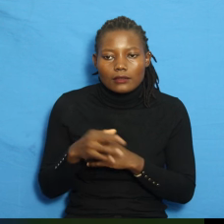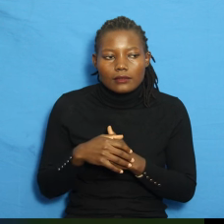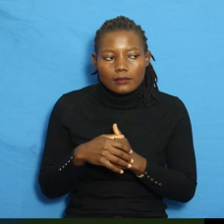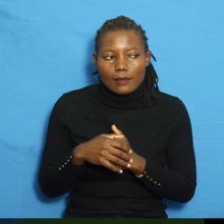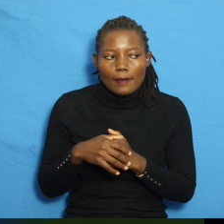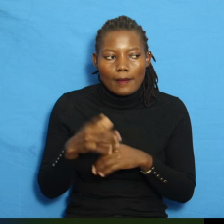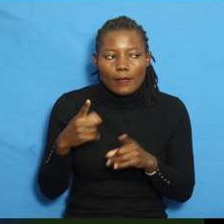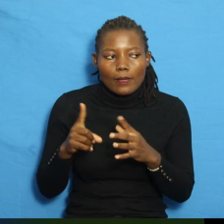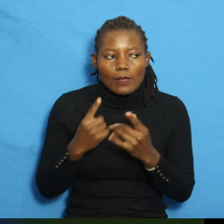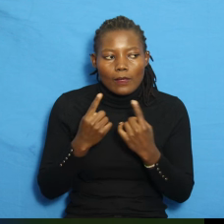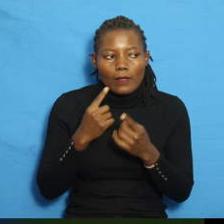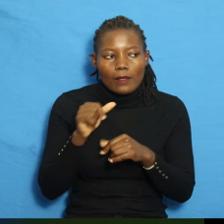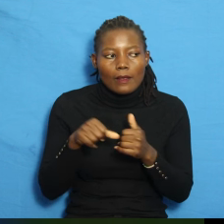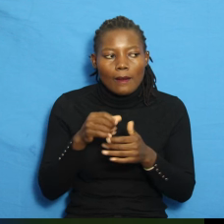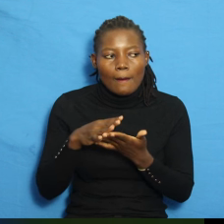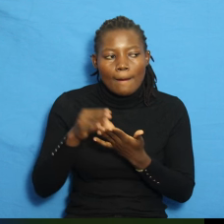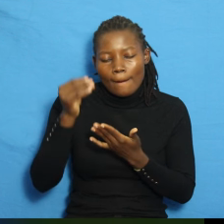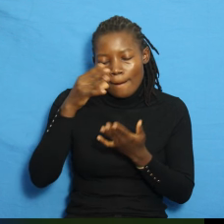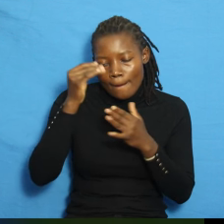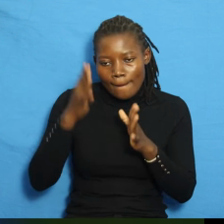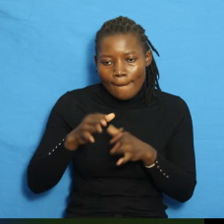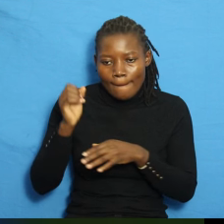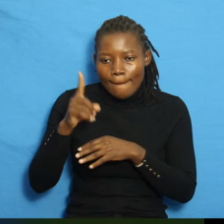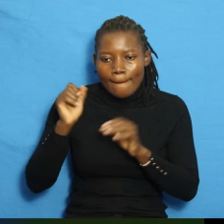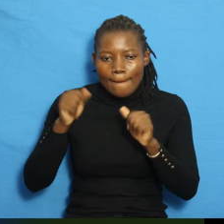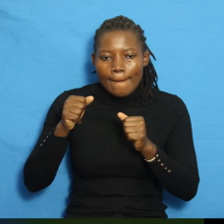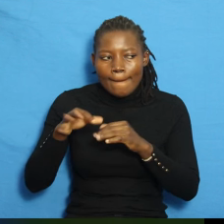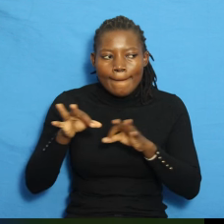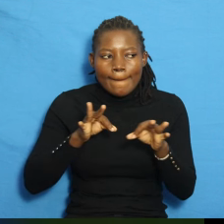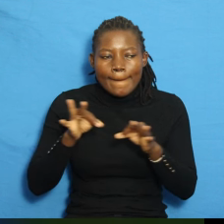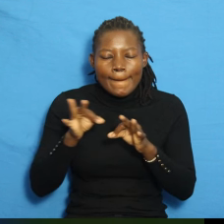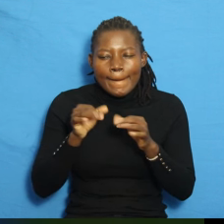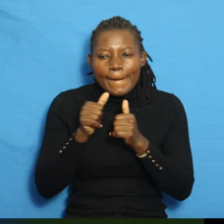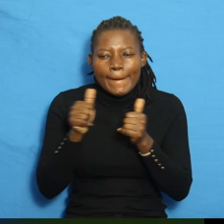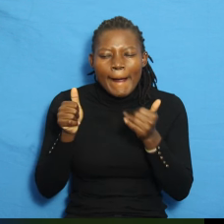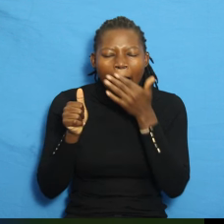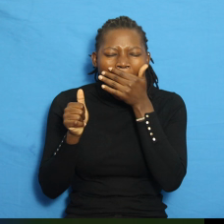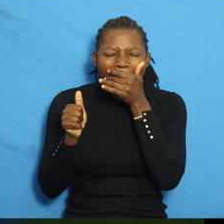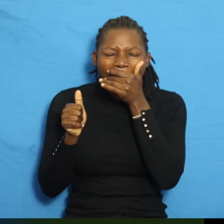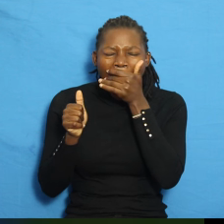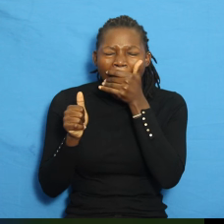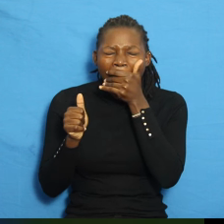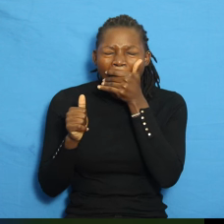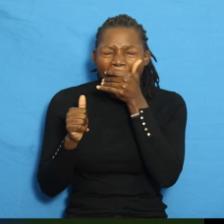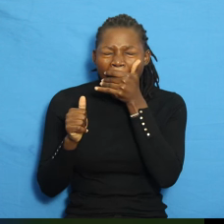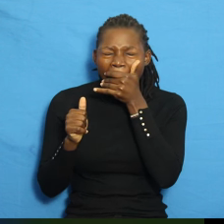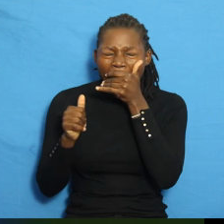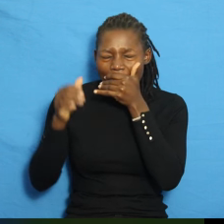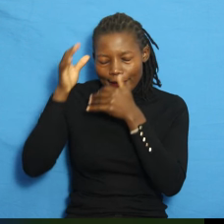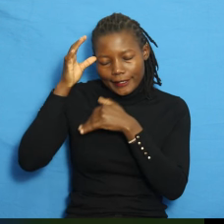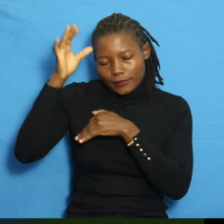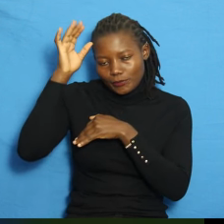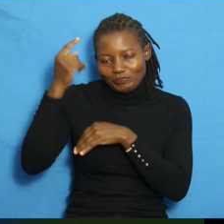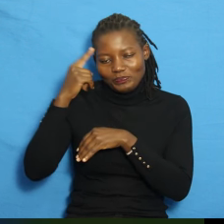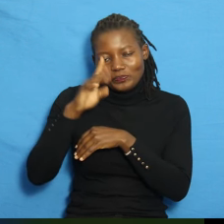or let's talk about the learner, should be able to explain the concept of biomechanics and its application